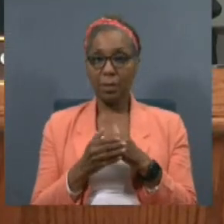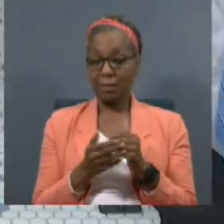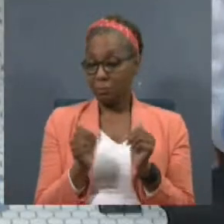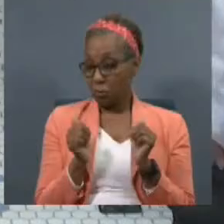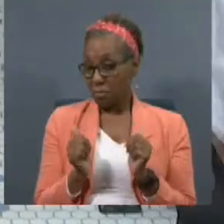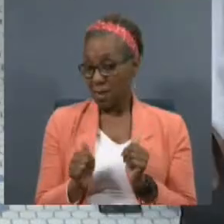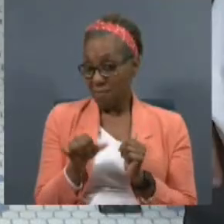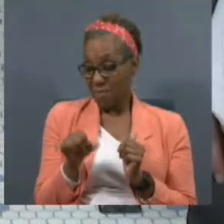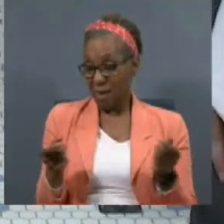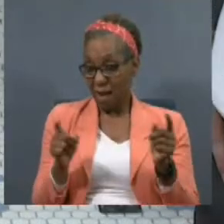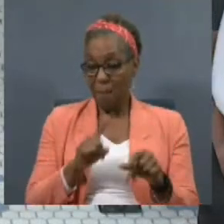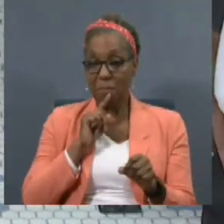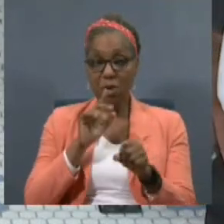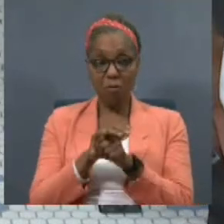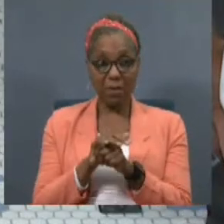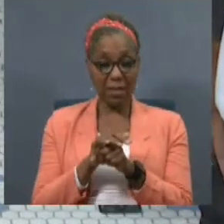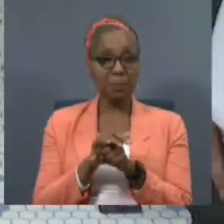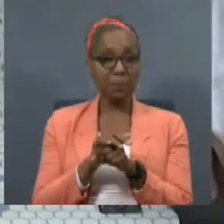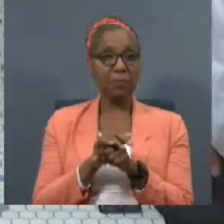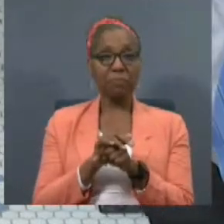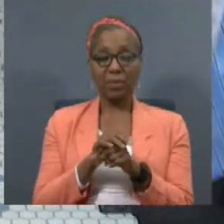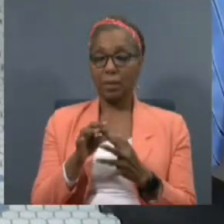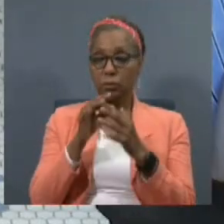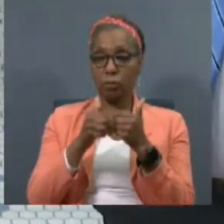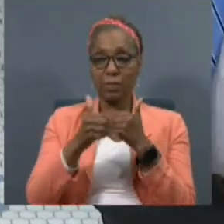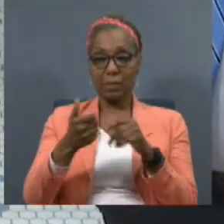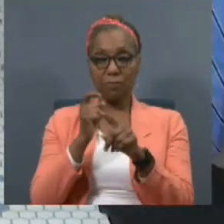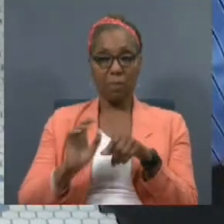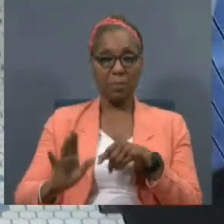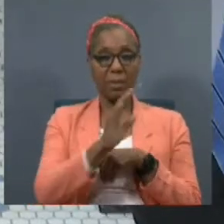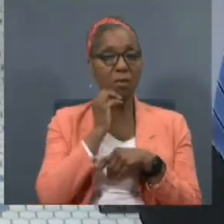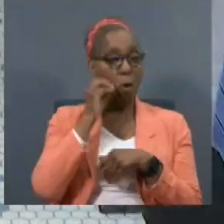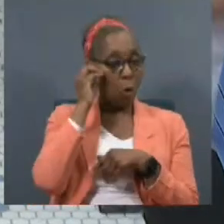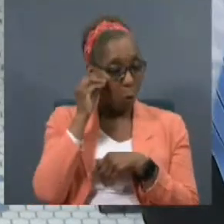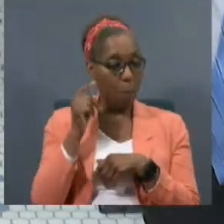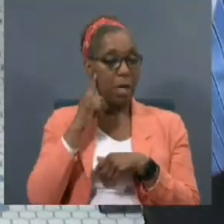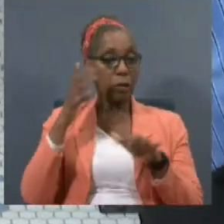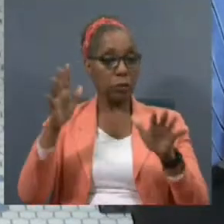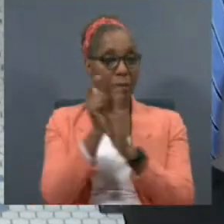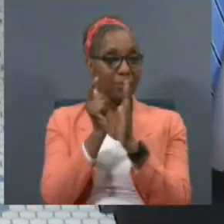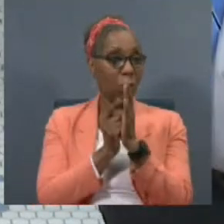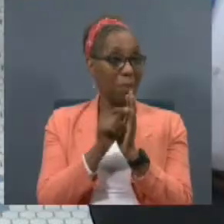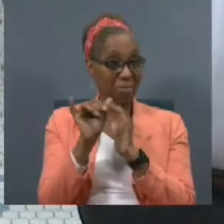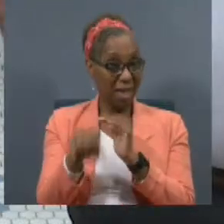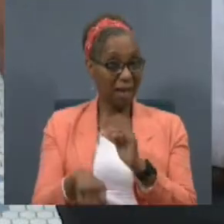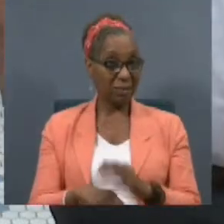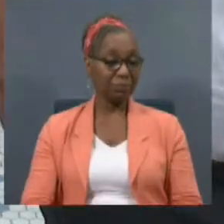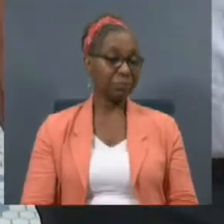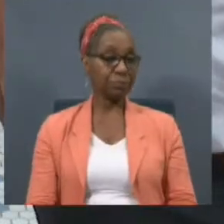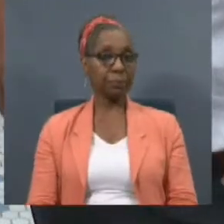be done in terms of covenants, a certain distance from their homes, noise ordinance, anything of that sort.